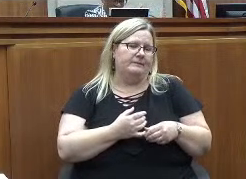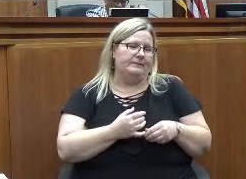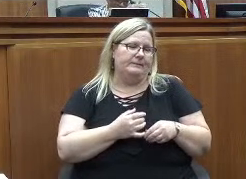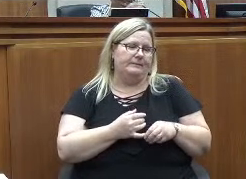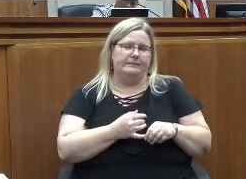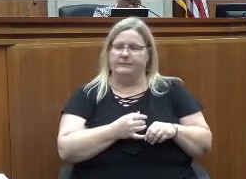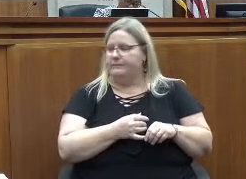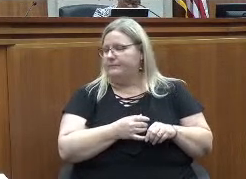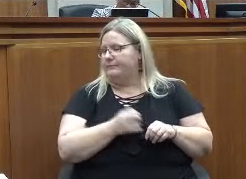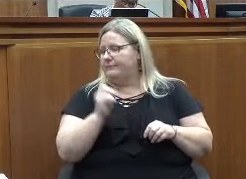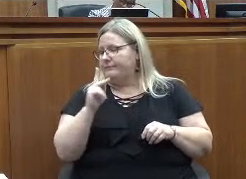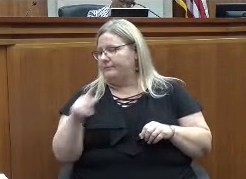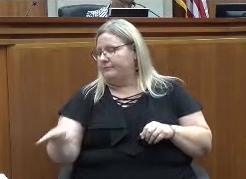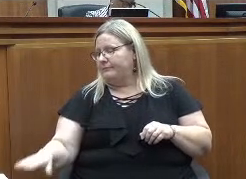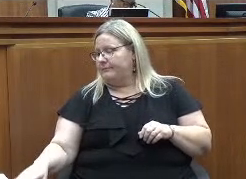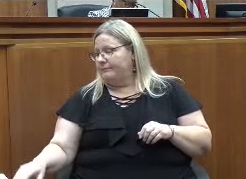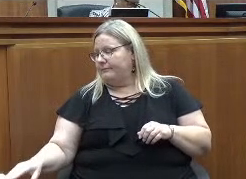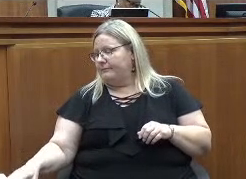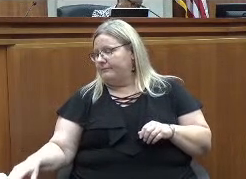Okay.